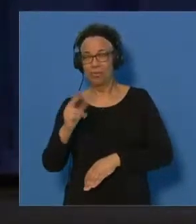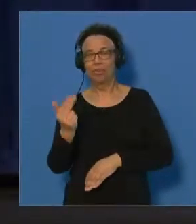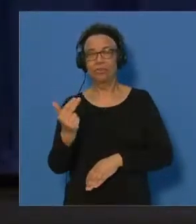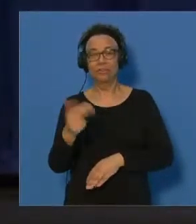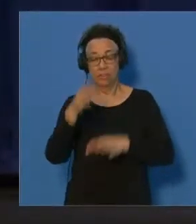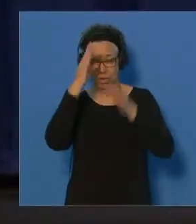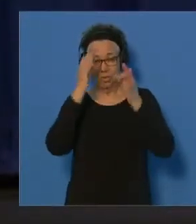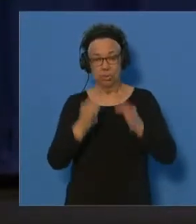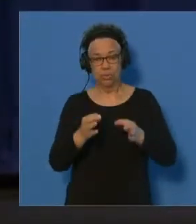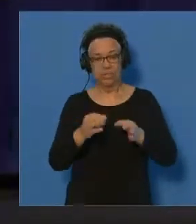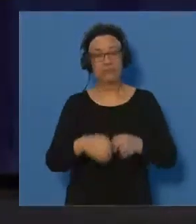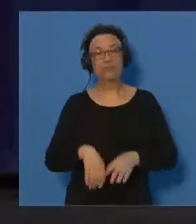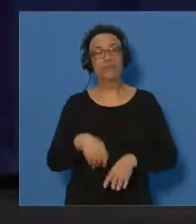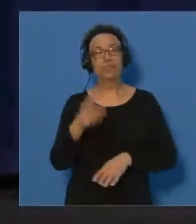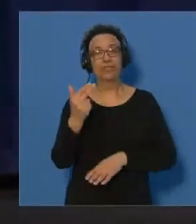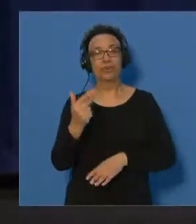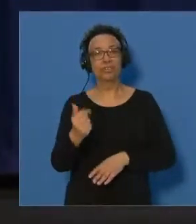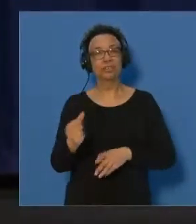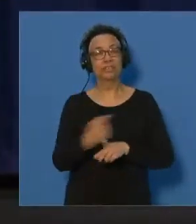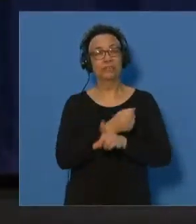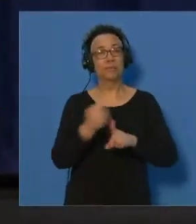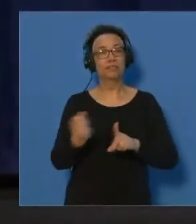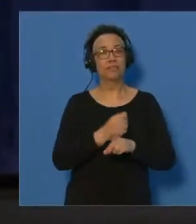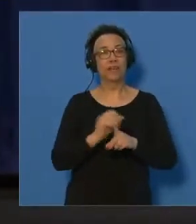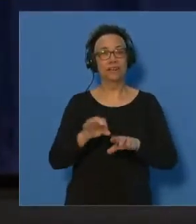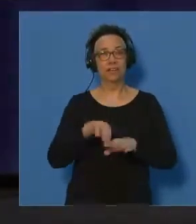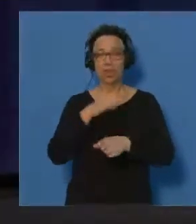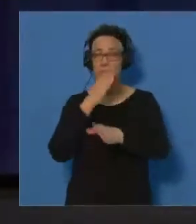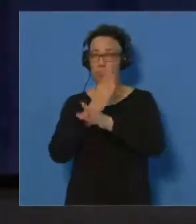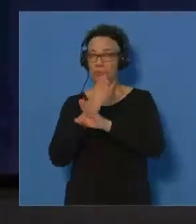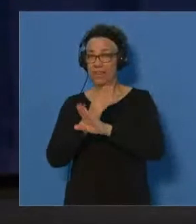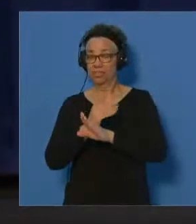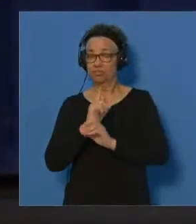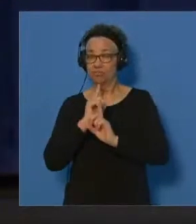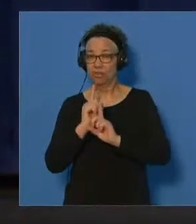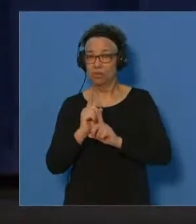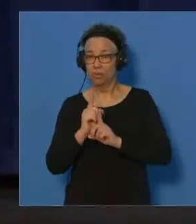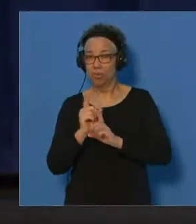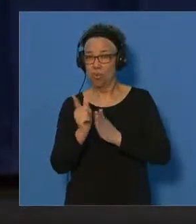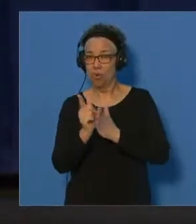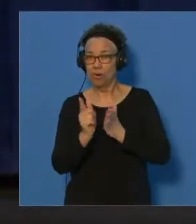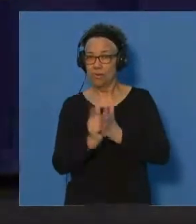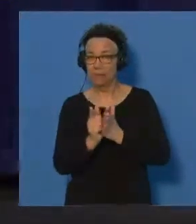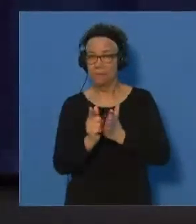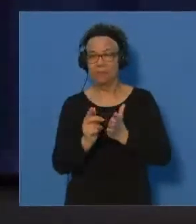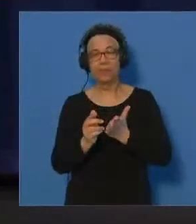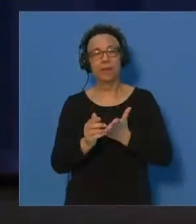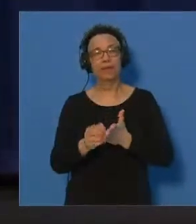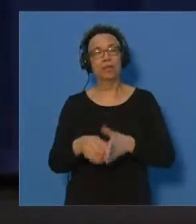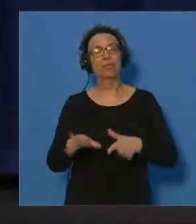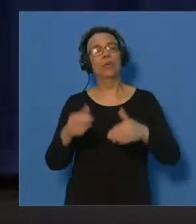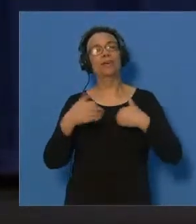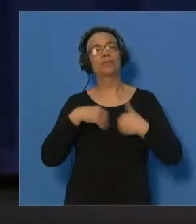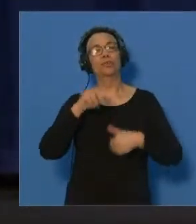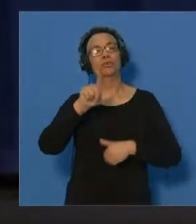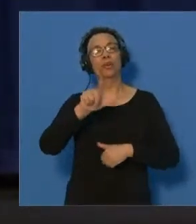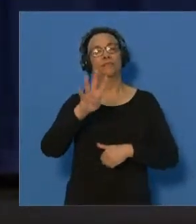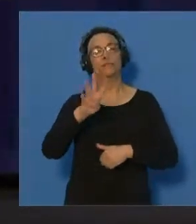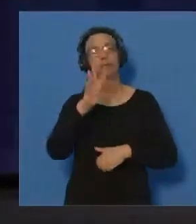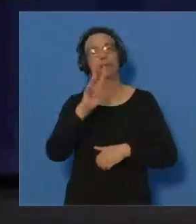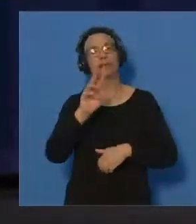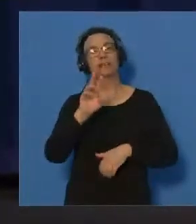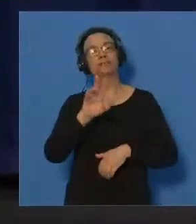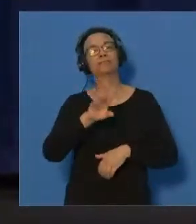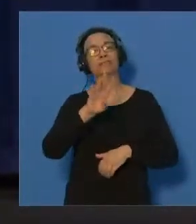protection orders. The public is reminded that the Center Against Abuse operates a 24/7 hotline for victims of